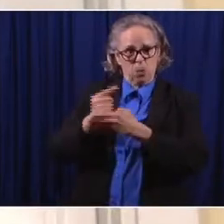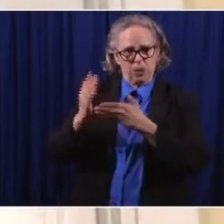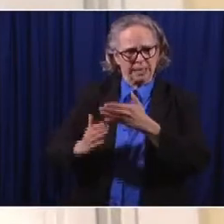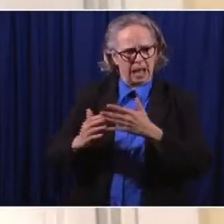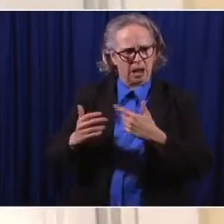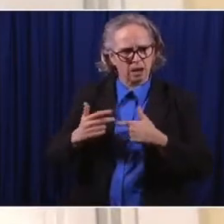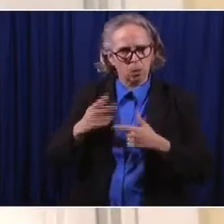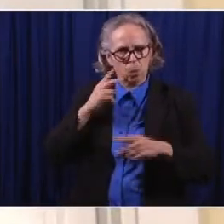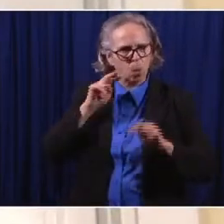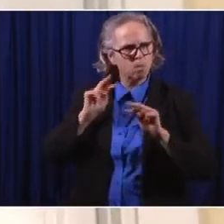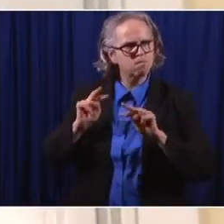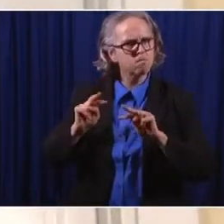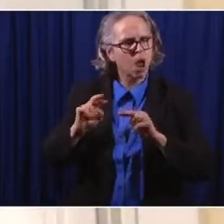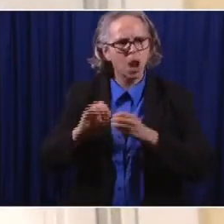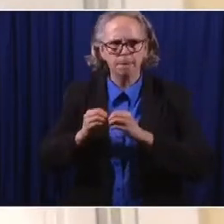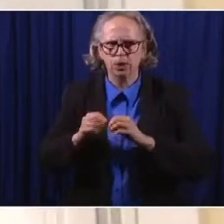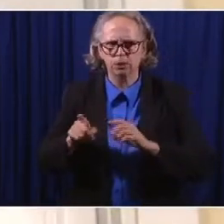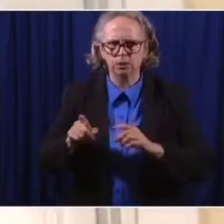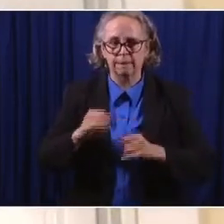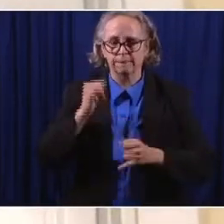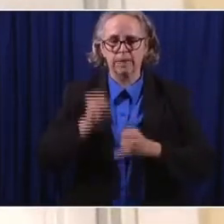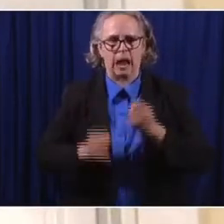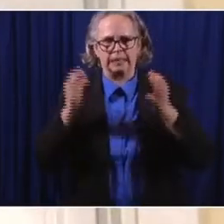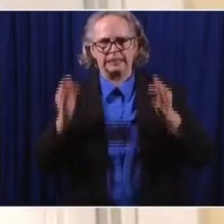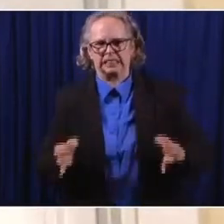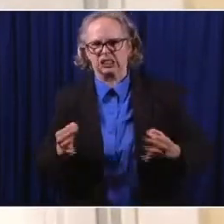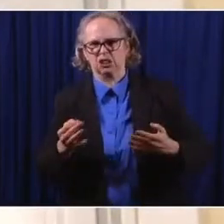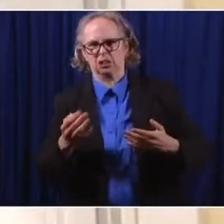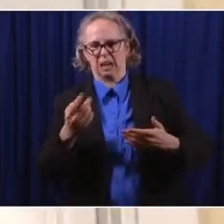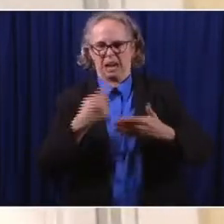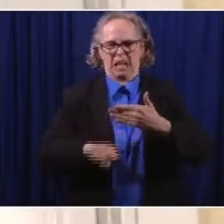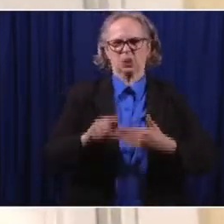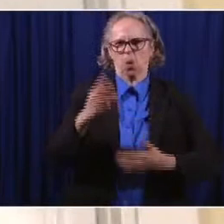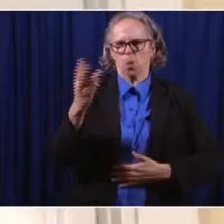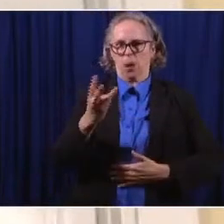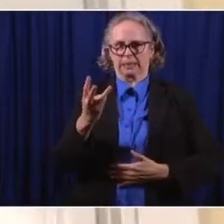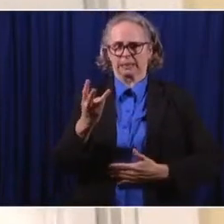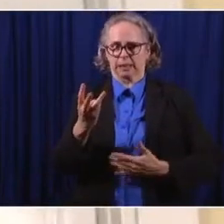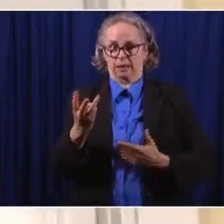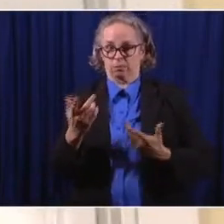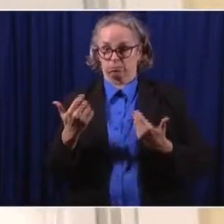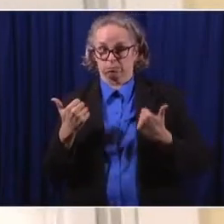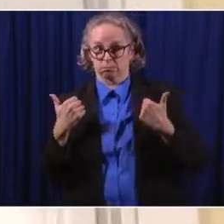no later than next Wednesday on how we're doing, where we sit, and how we move forward together.